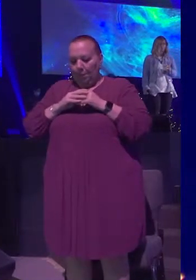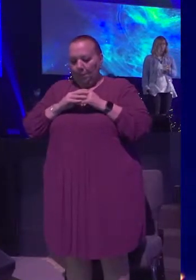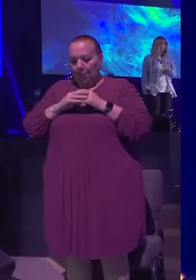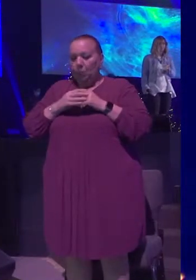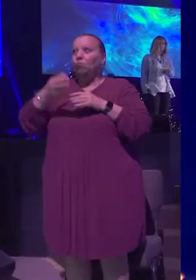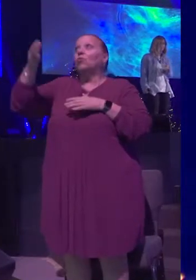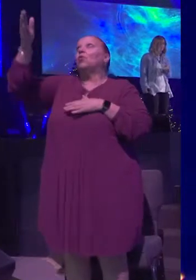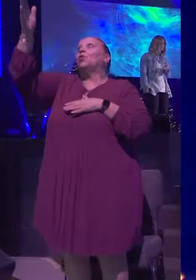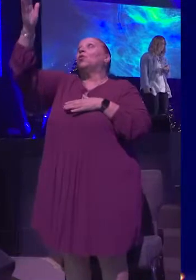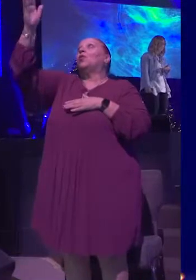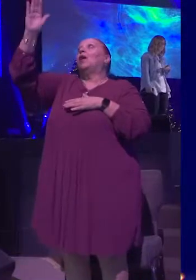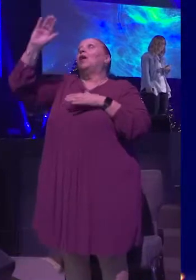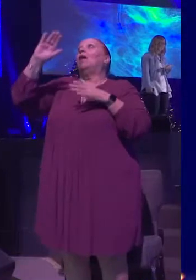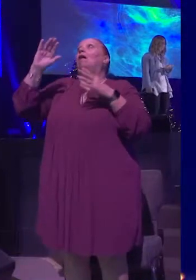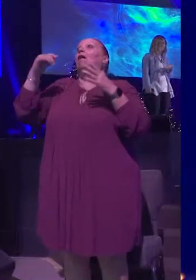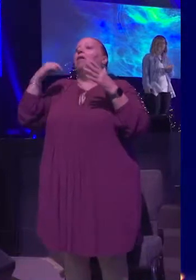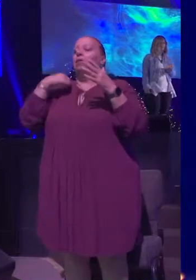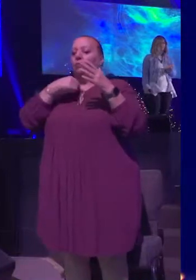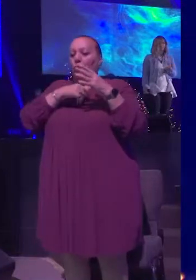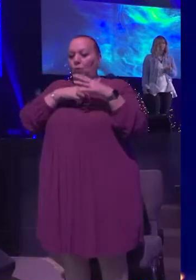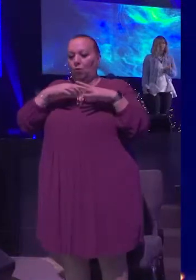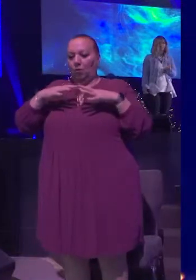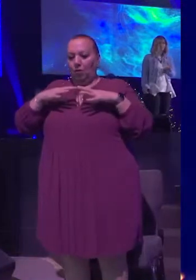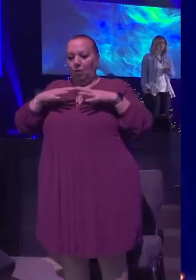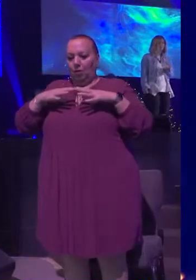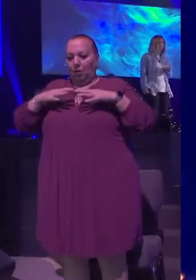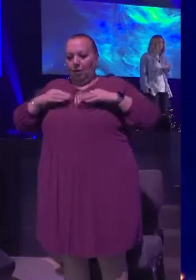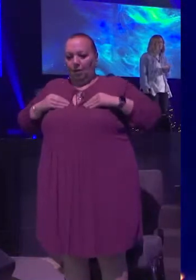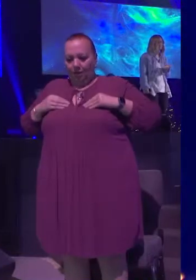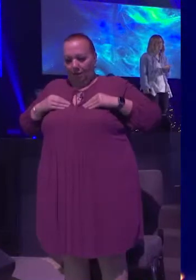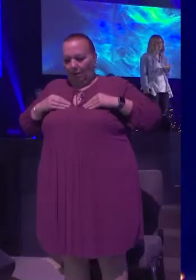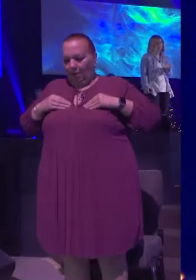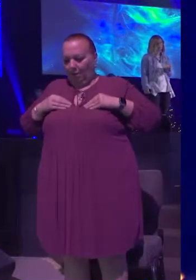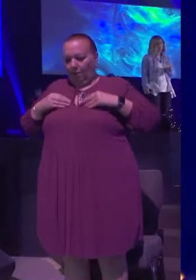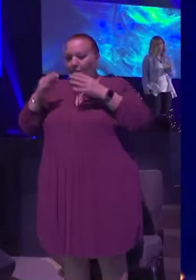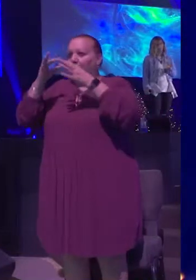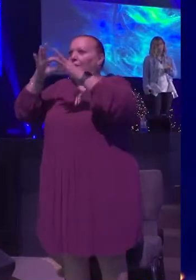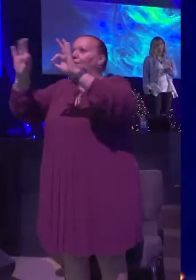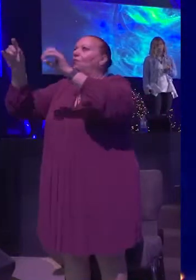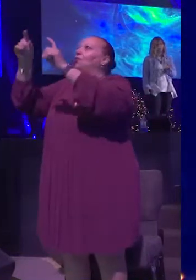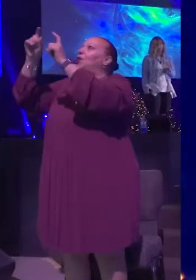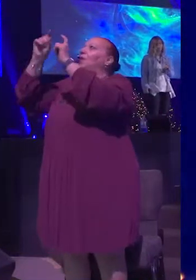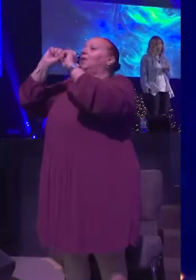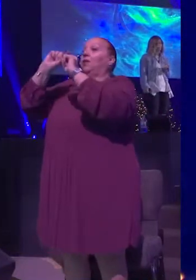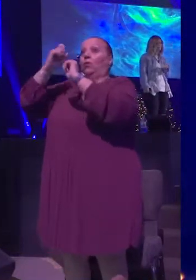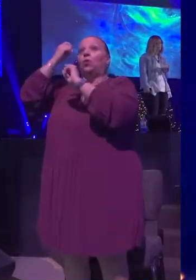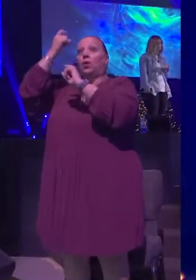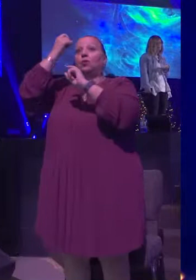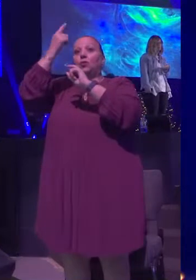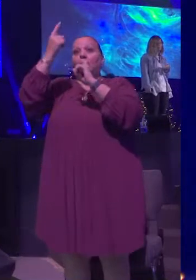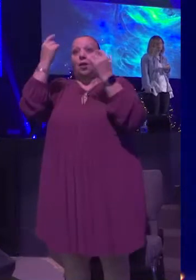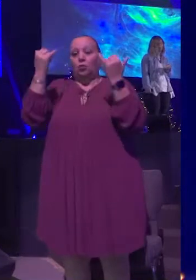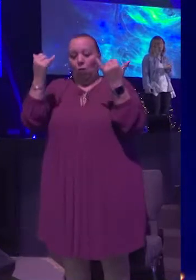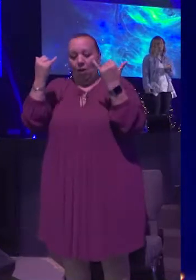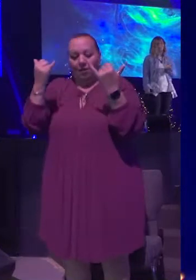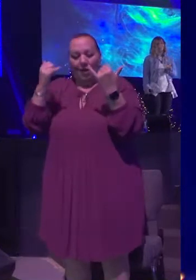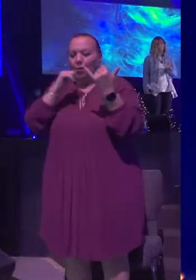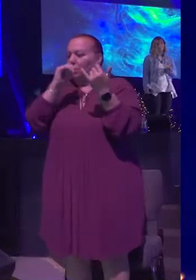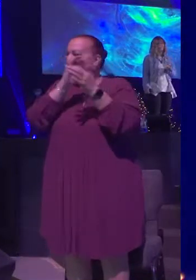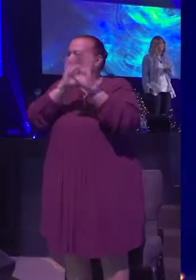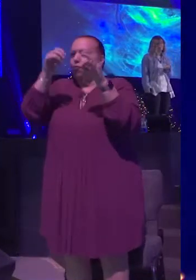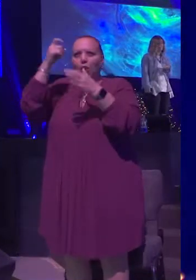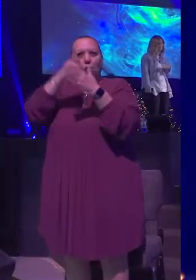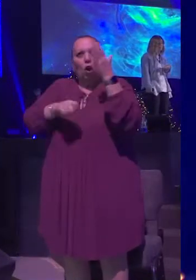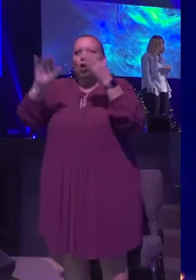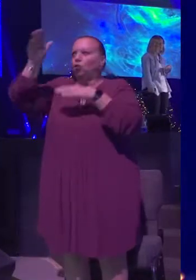And so God, we accept that free gift, but we understand in this moment that it wasn't free, that it cost